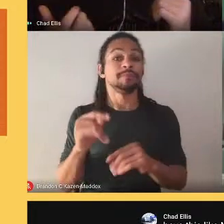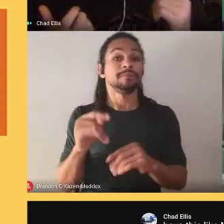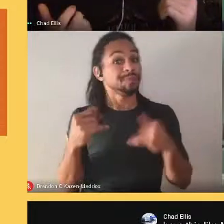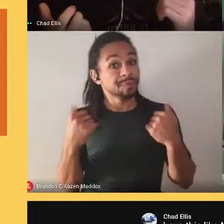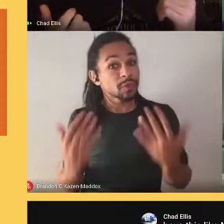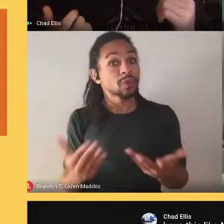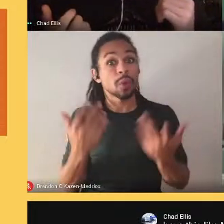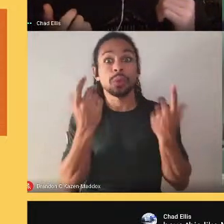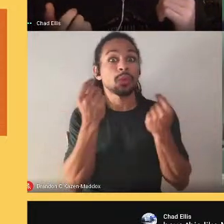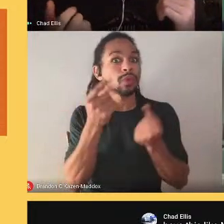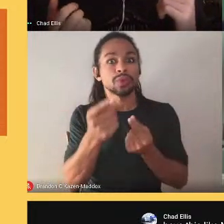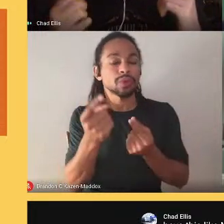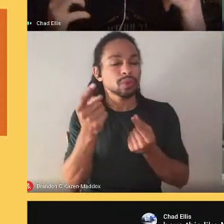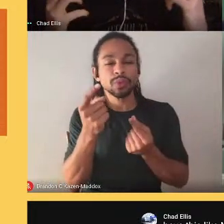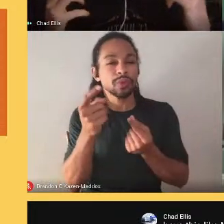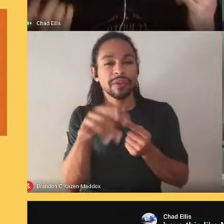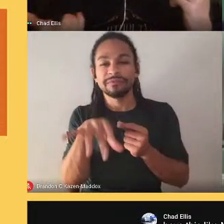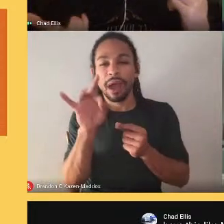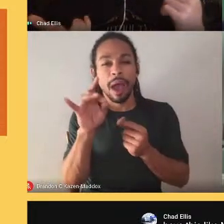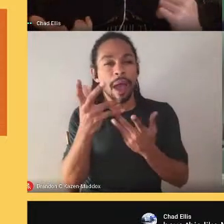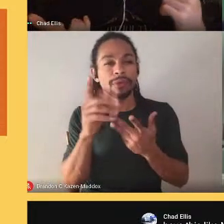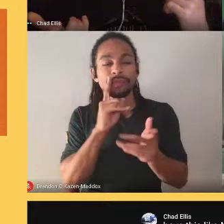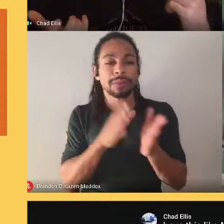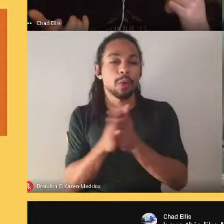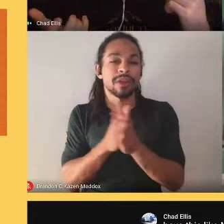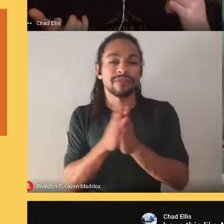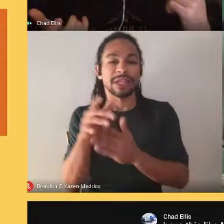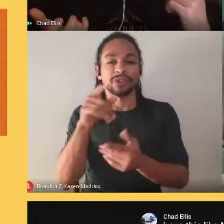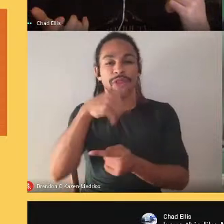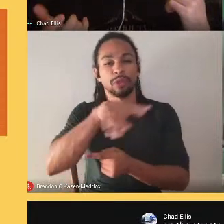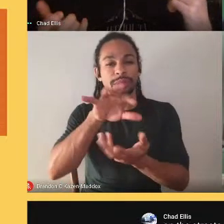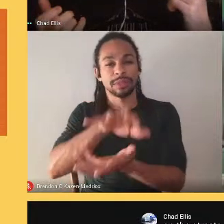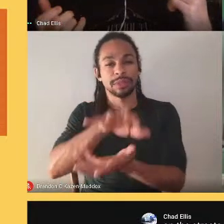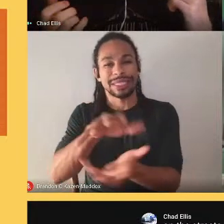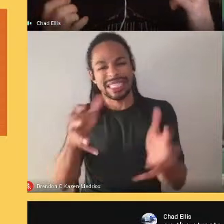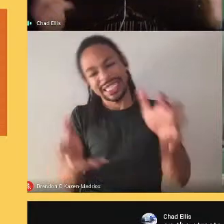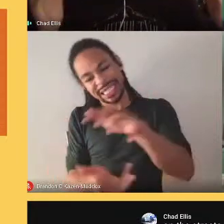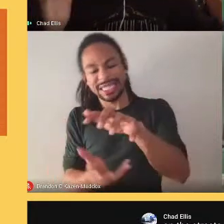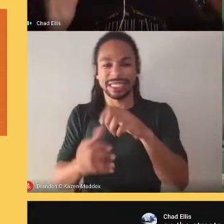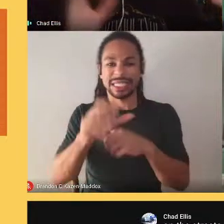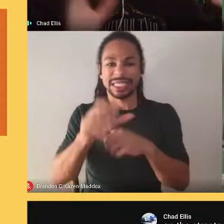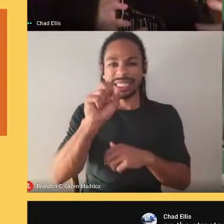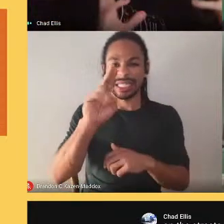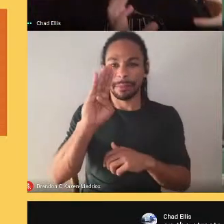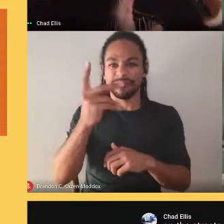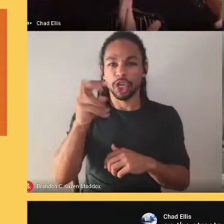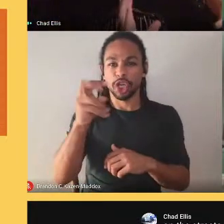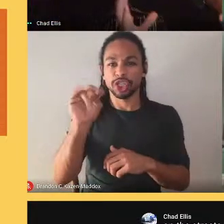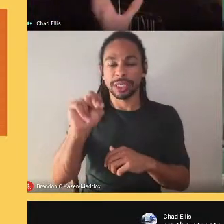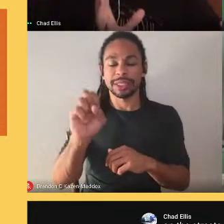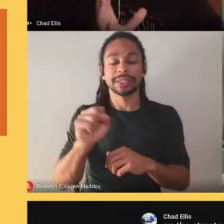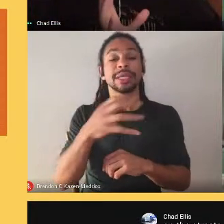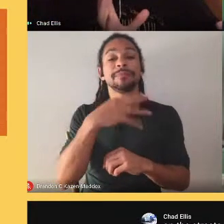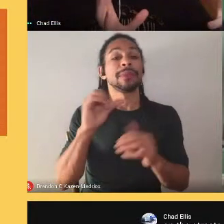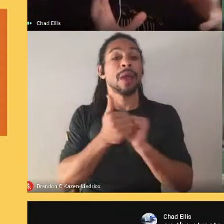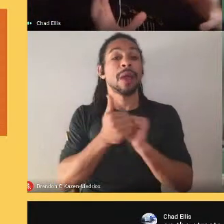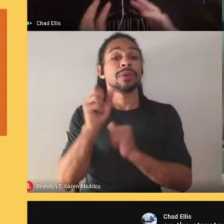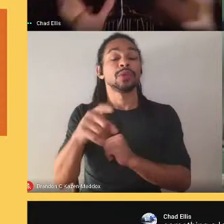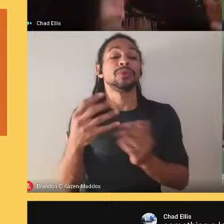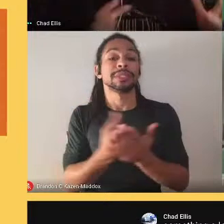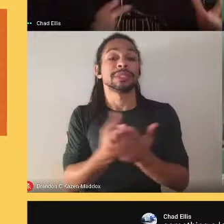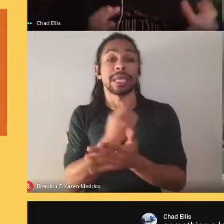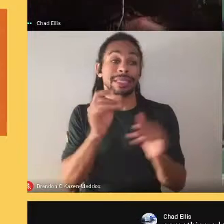subversions, and what are recommendations you have for the audience on how you might be able to take a system that pushes you in one way and push against